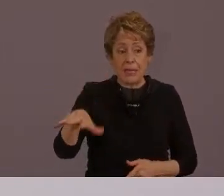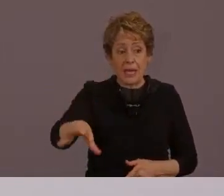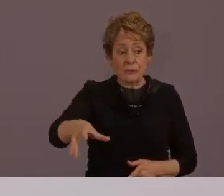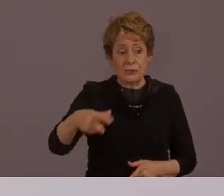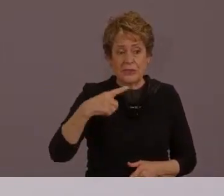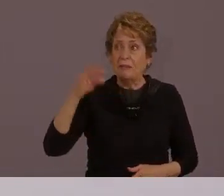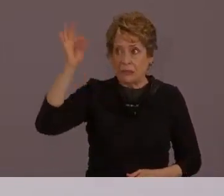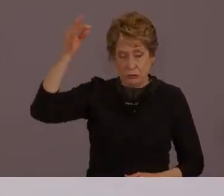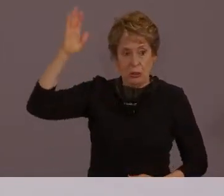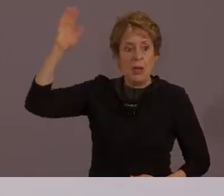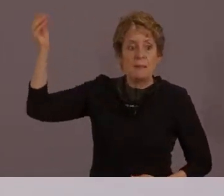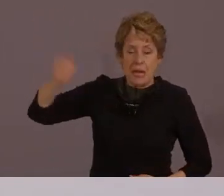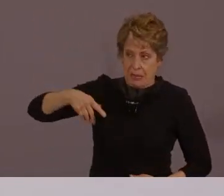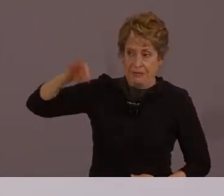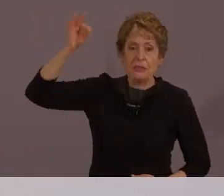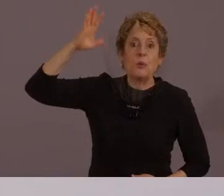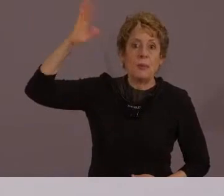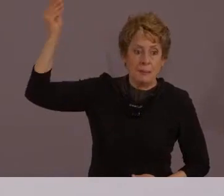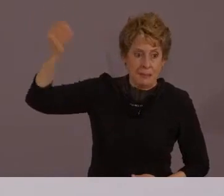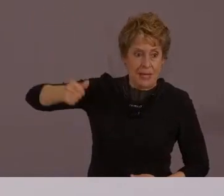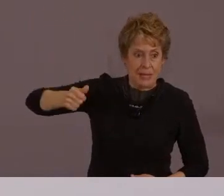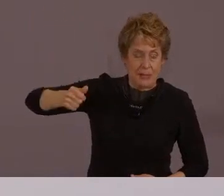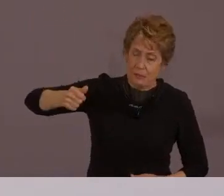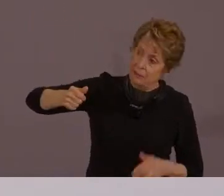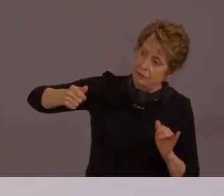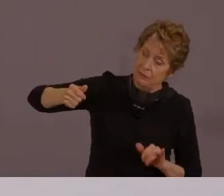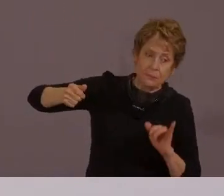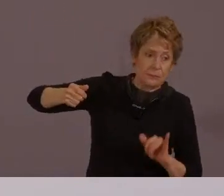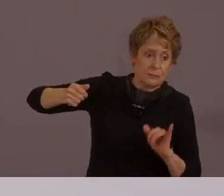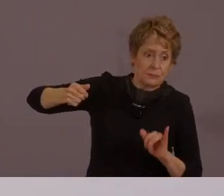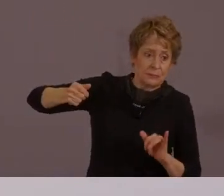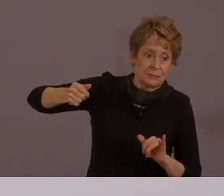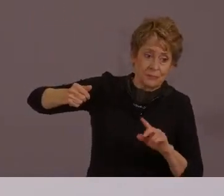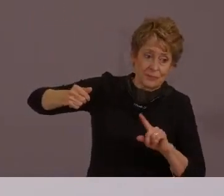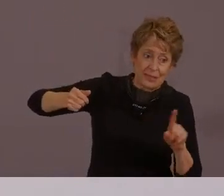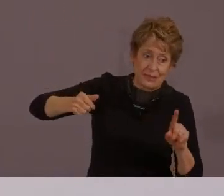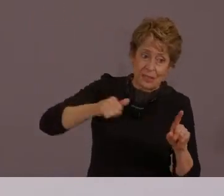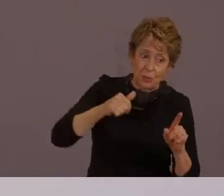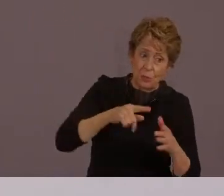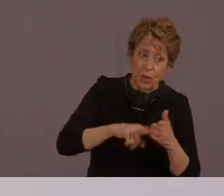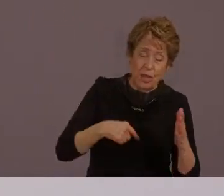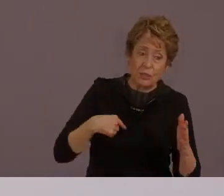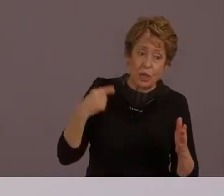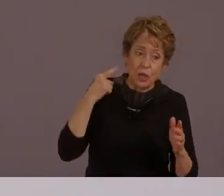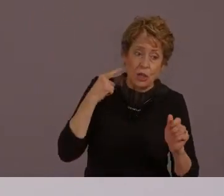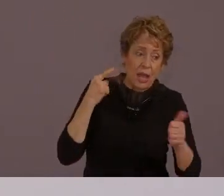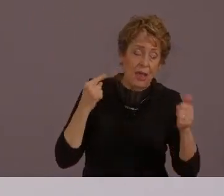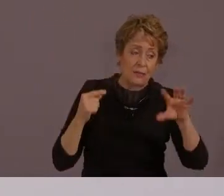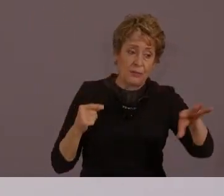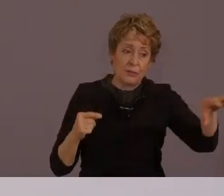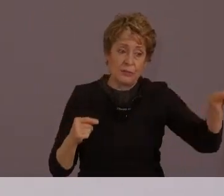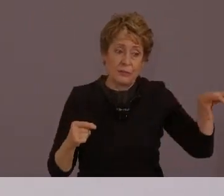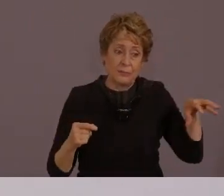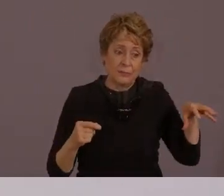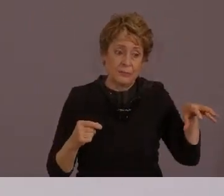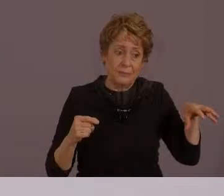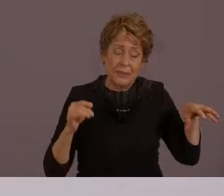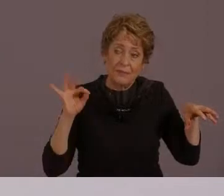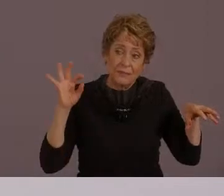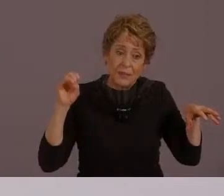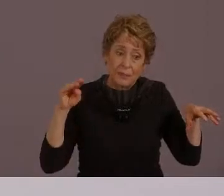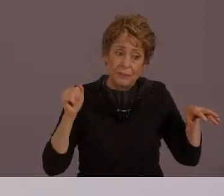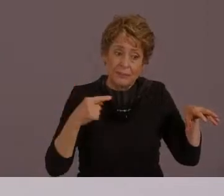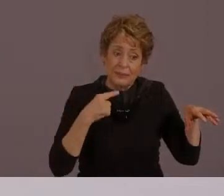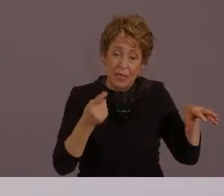states on calls that we are on. So as long as they can guarantee that, and Pima County was fine providing all of the